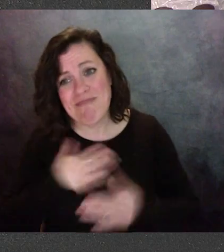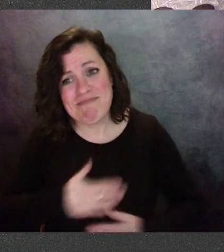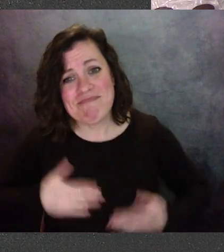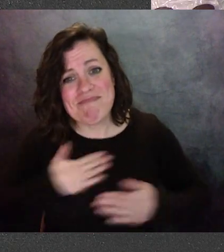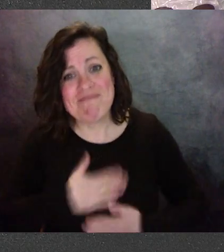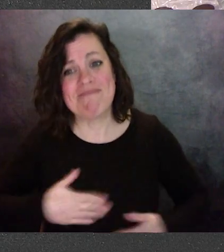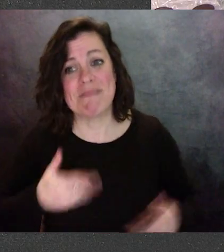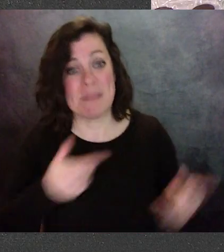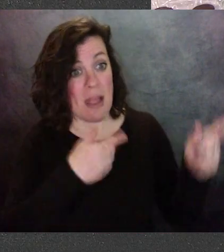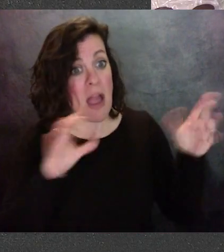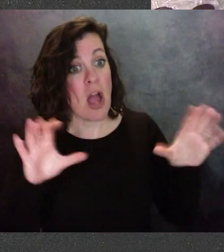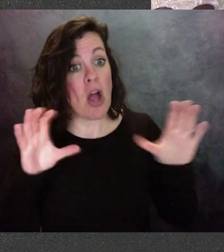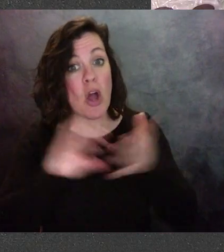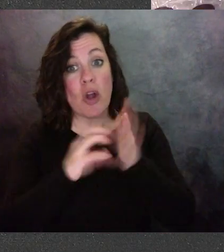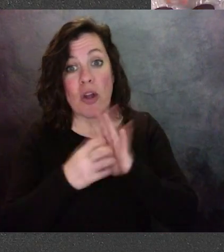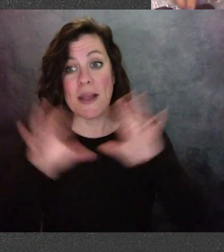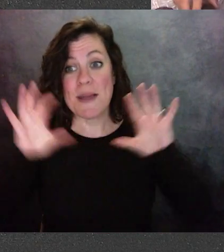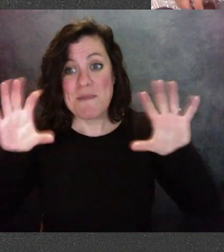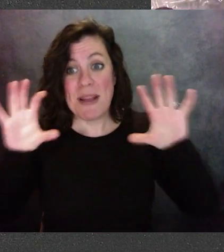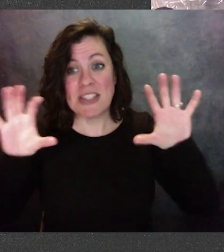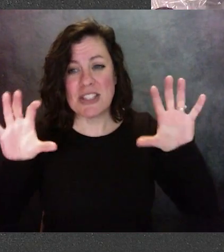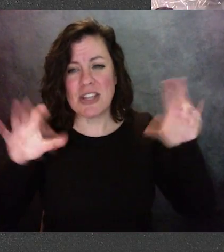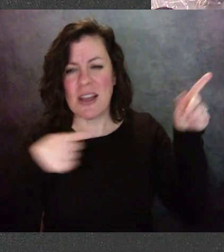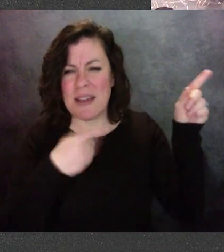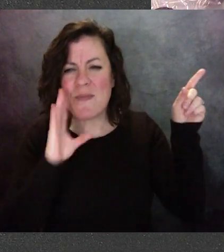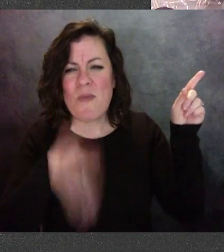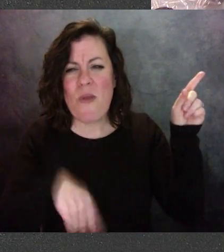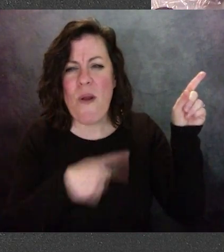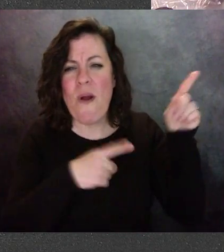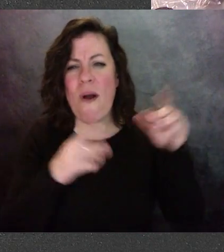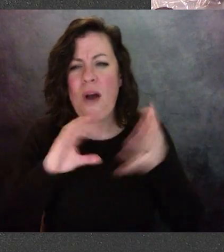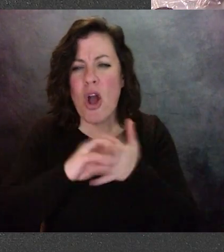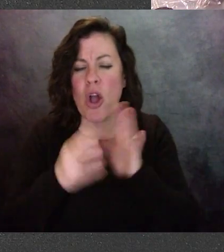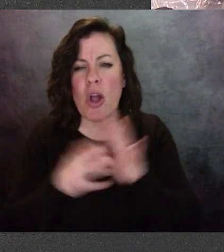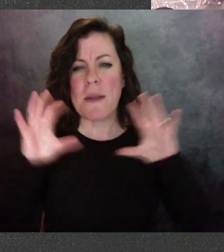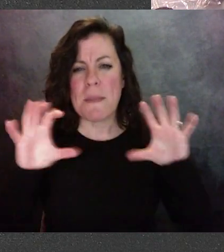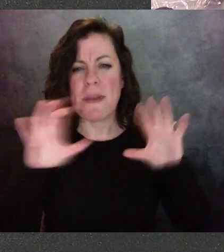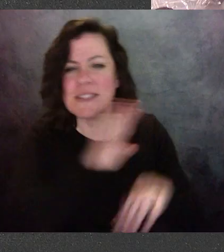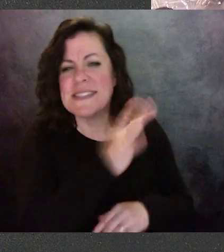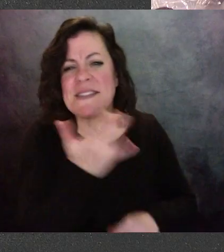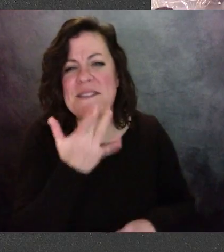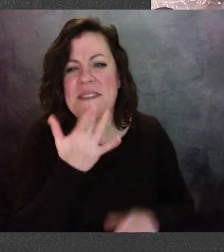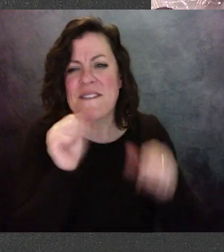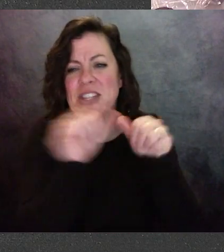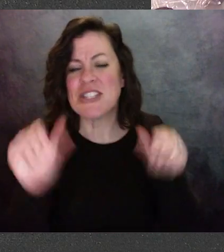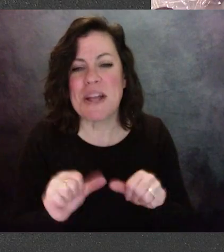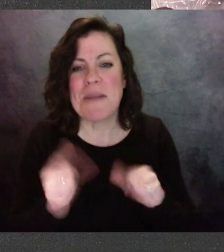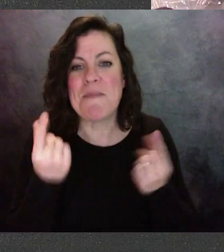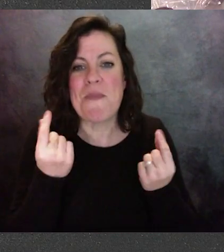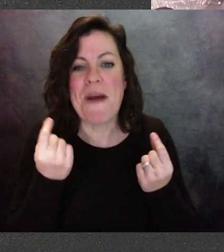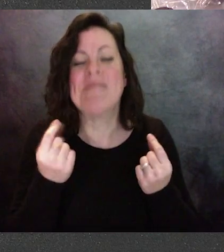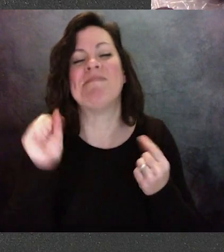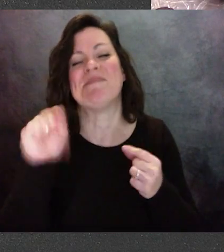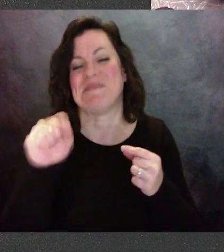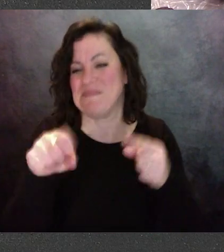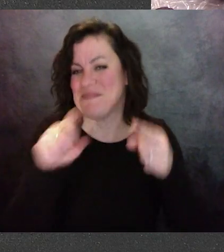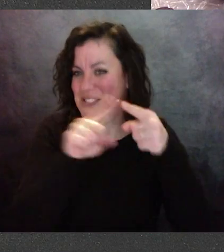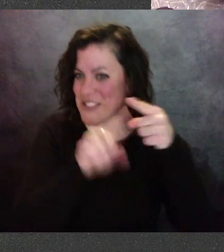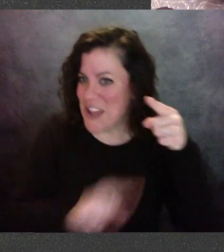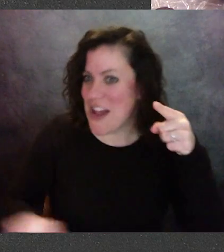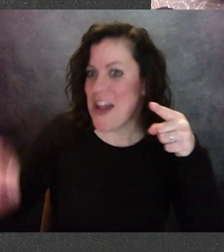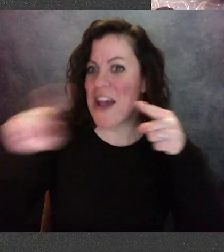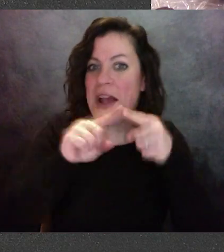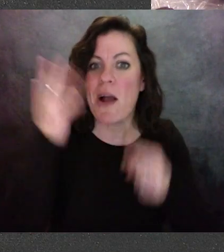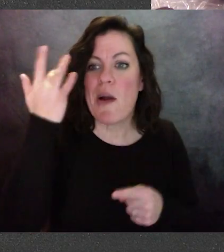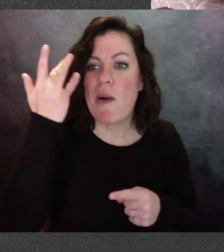I. Does anyone know Cookie's favorite shape? Circle! Yeah, the shape of a cookie, right? Yeah.